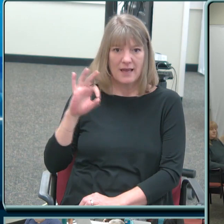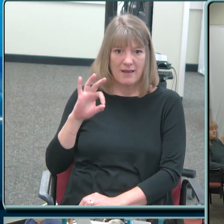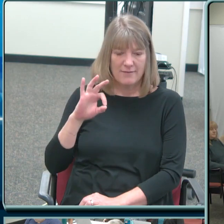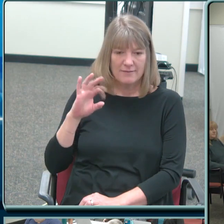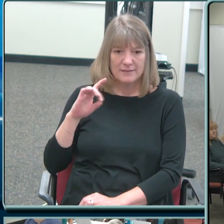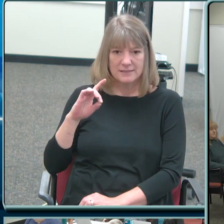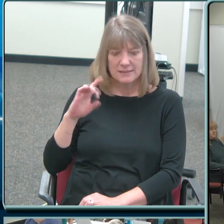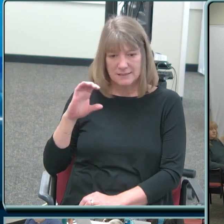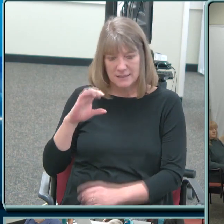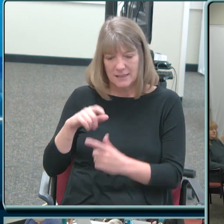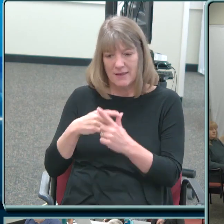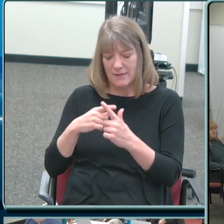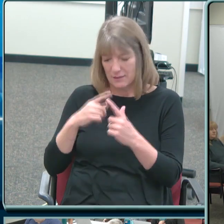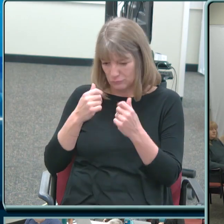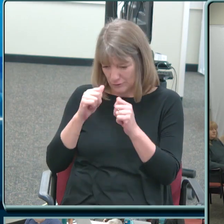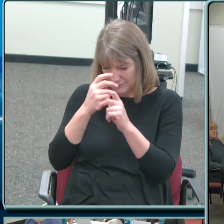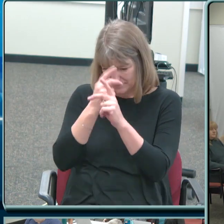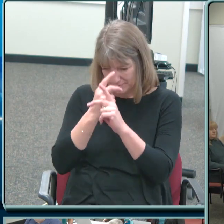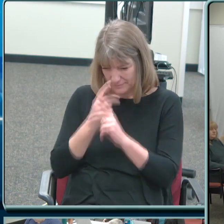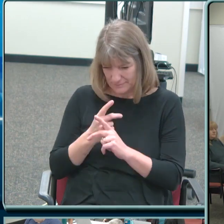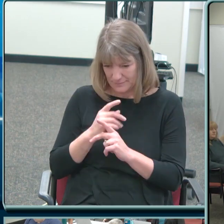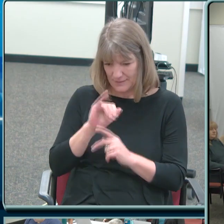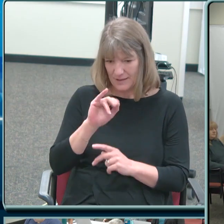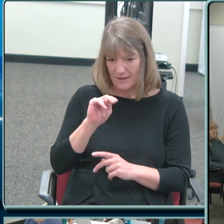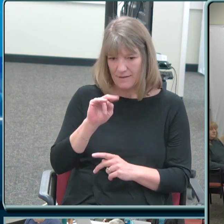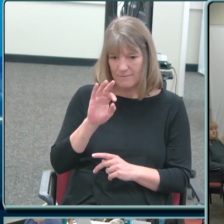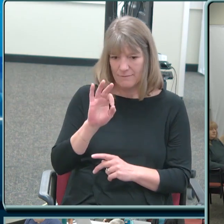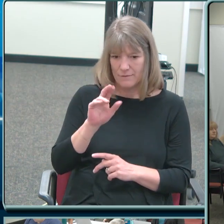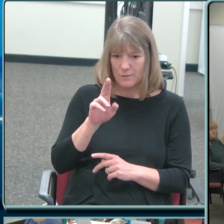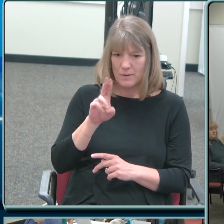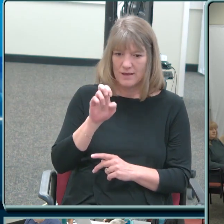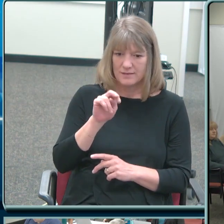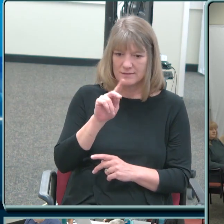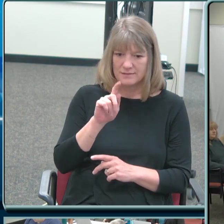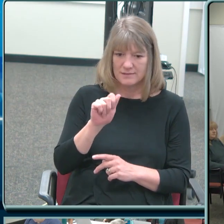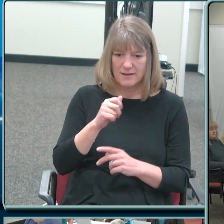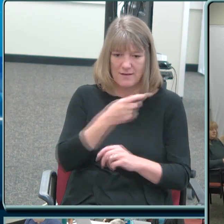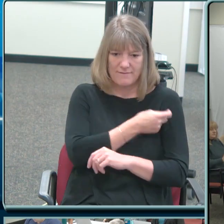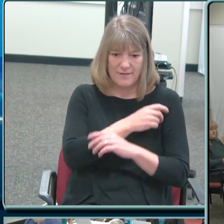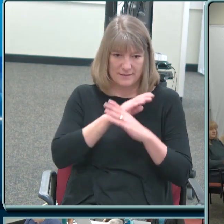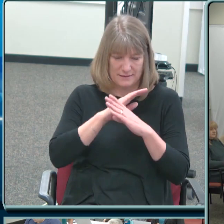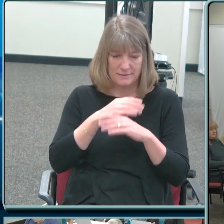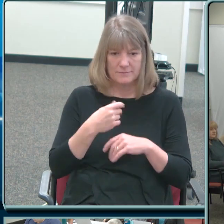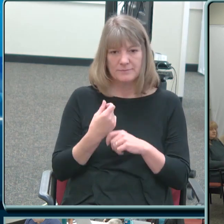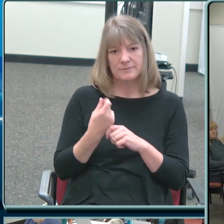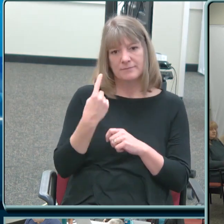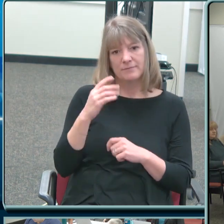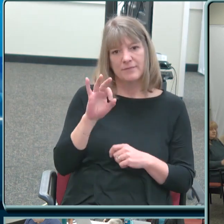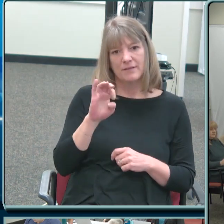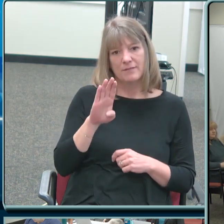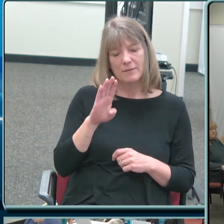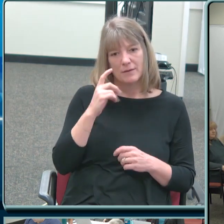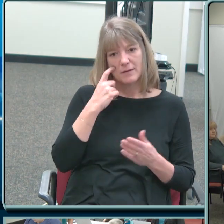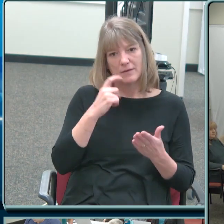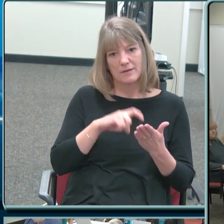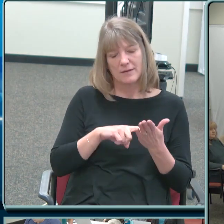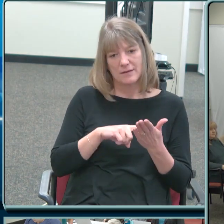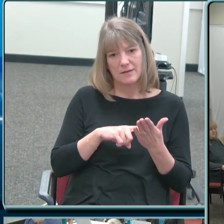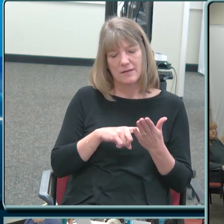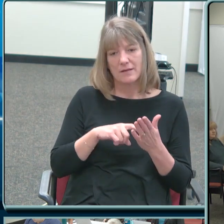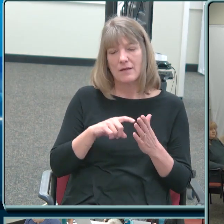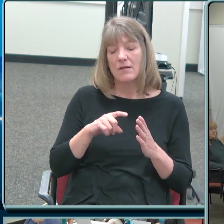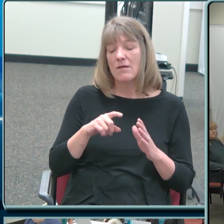to construct our influenza vaccines. And so last February, they were observing what was happening on the other side of the world,